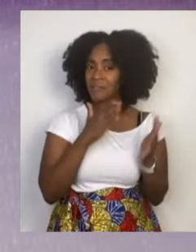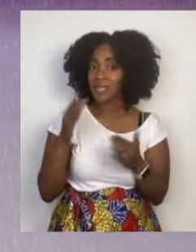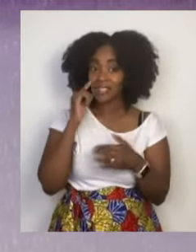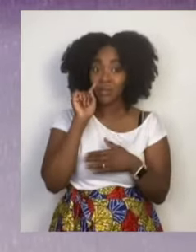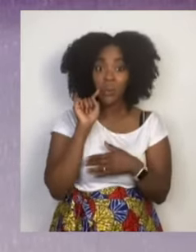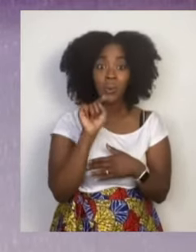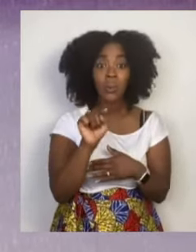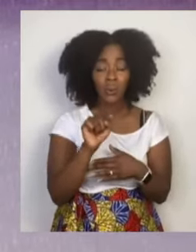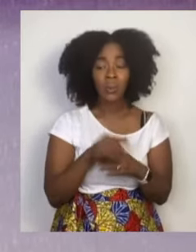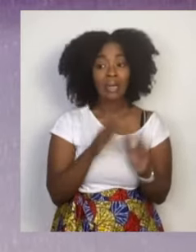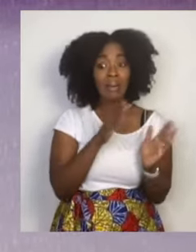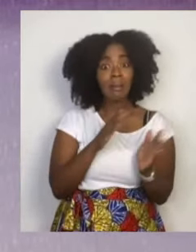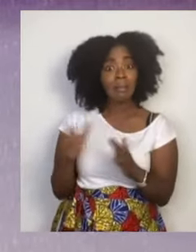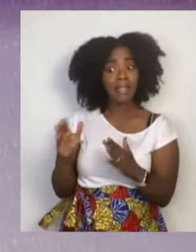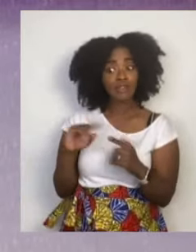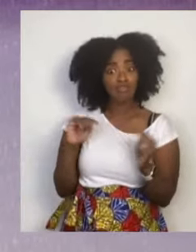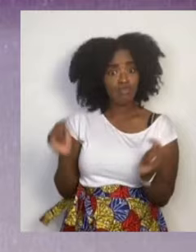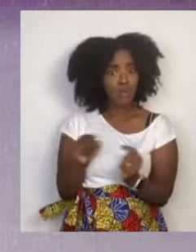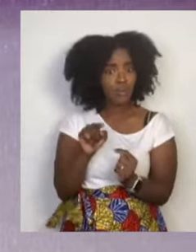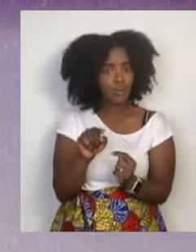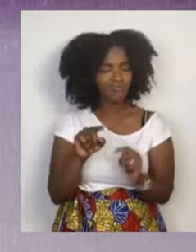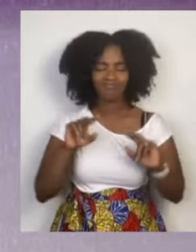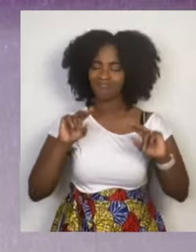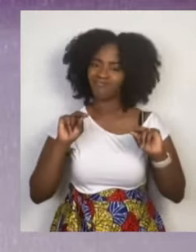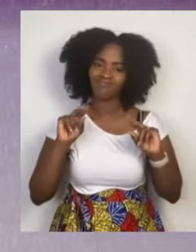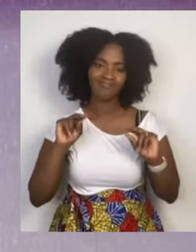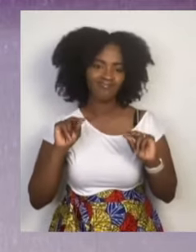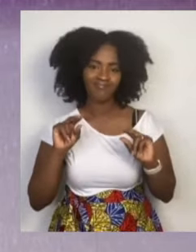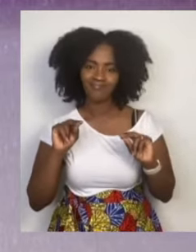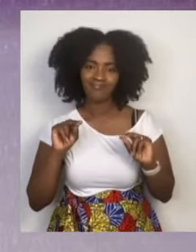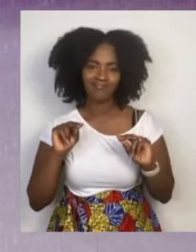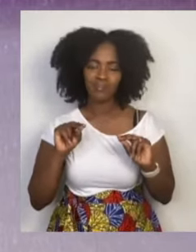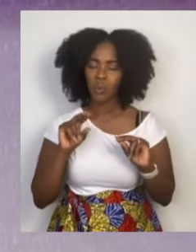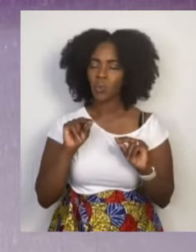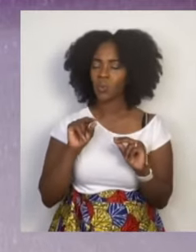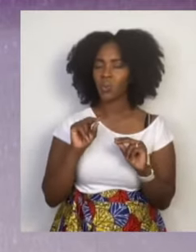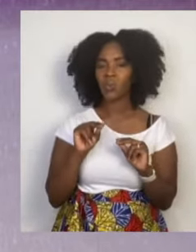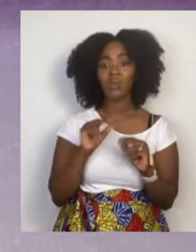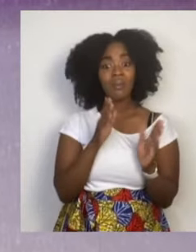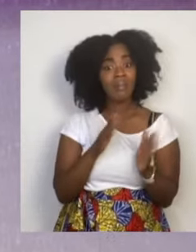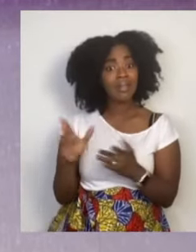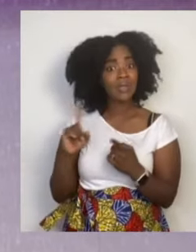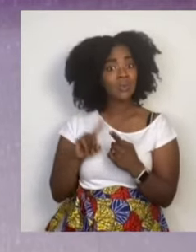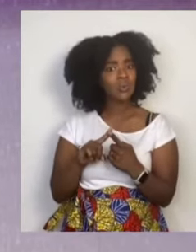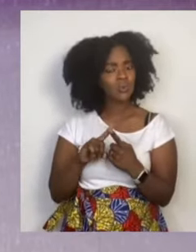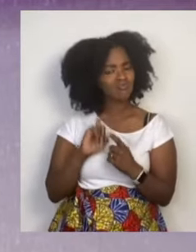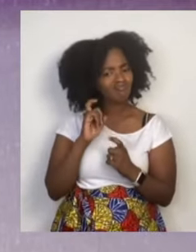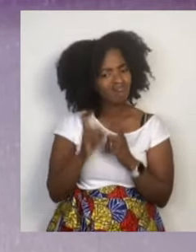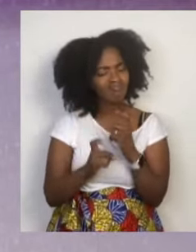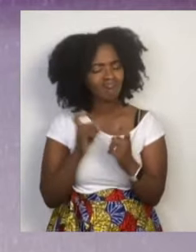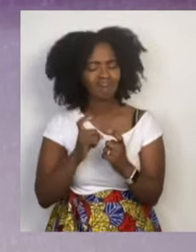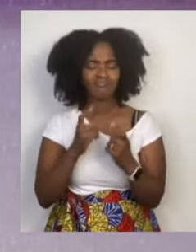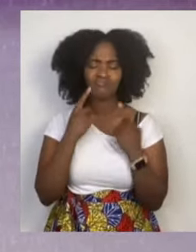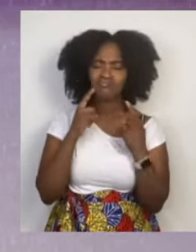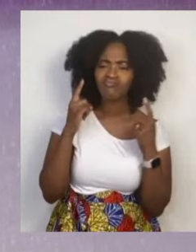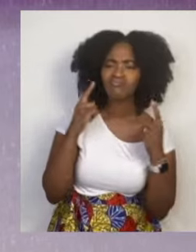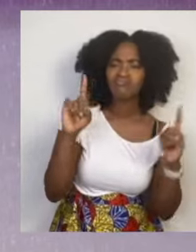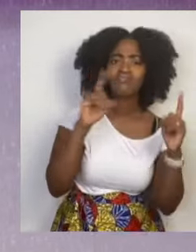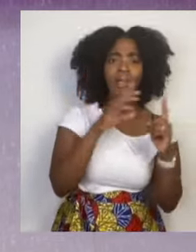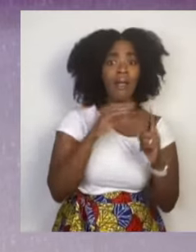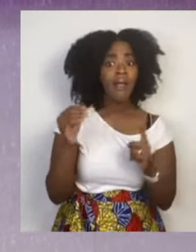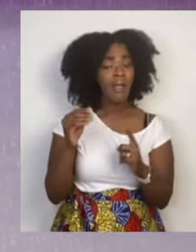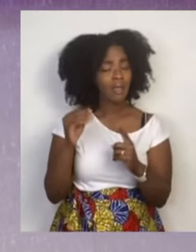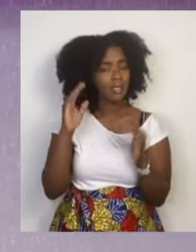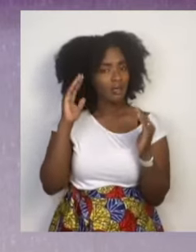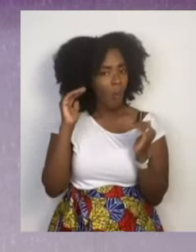plans not to harm you, not to hurt you, but plans to prosper you and to give you a hope